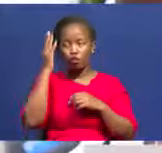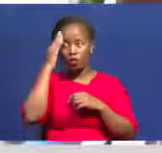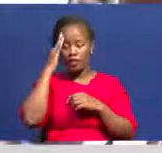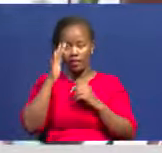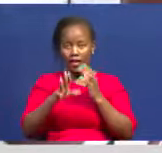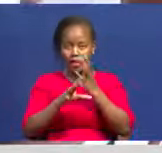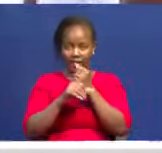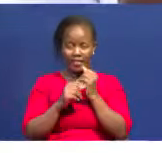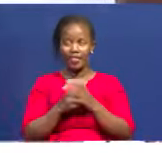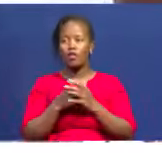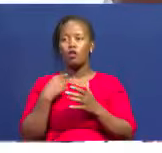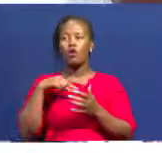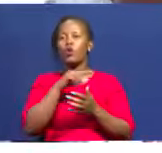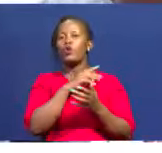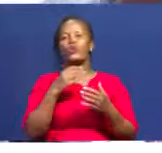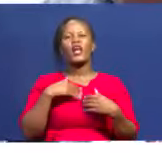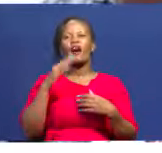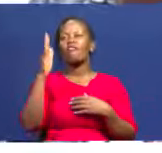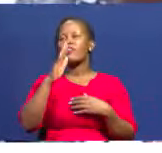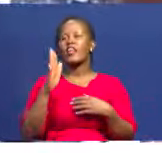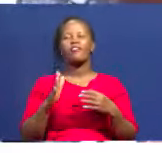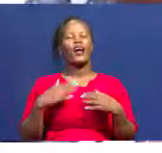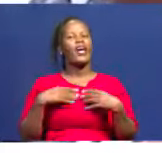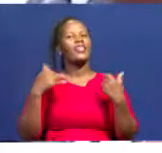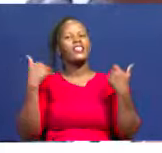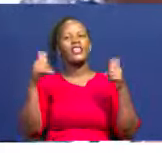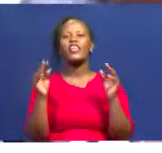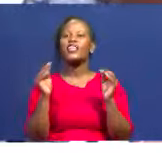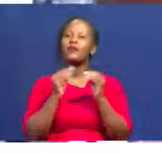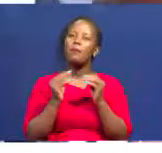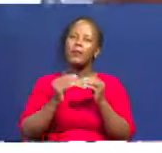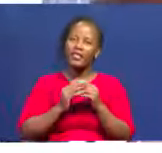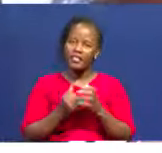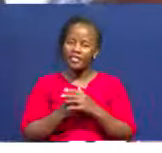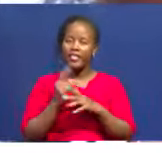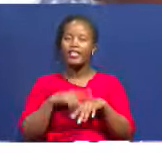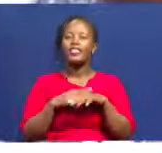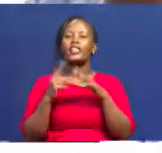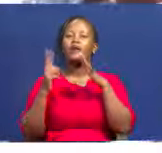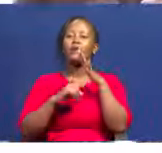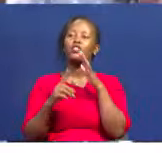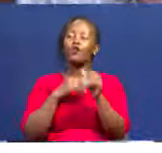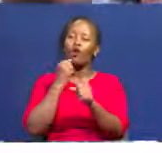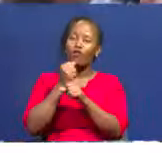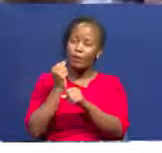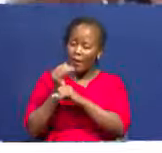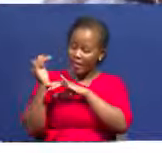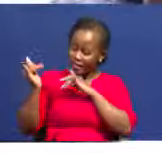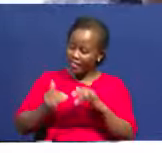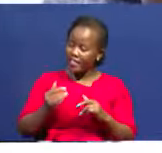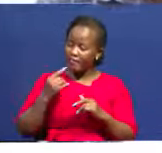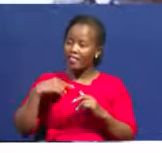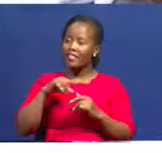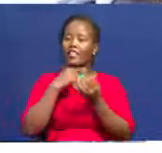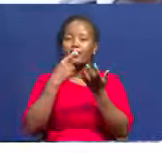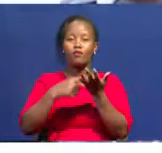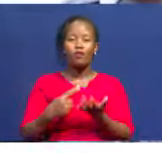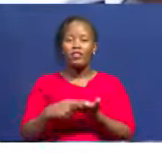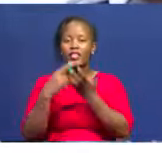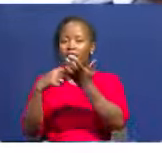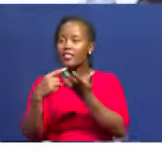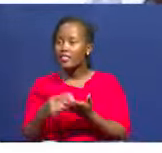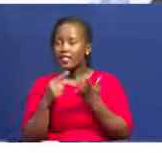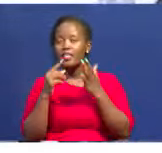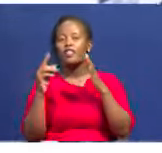have never called us to any meeting, and when the Minister of Labor decided to end these issues and invited us for discussions, the Minister of Health neither sent